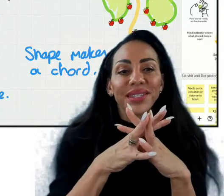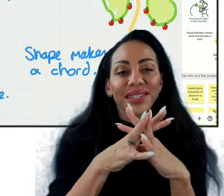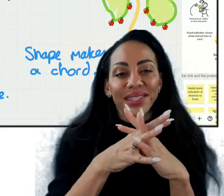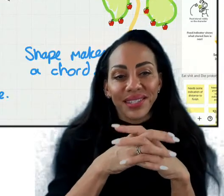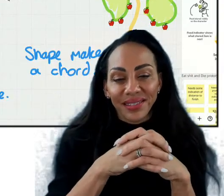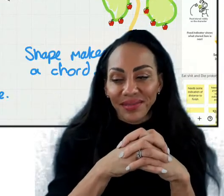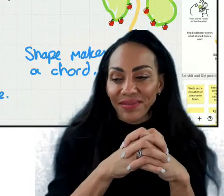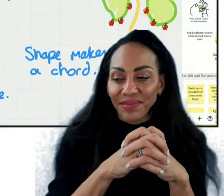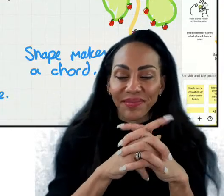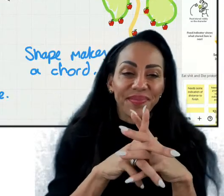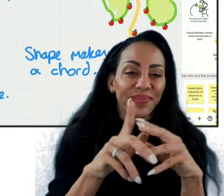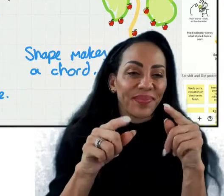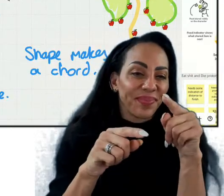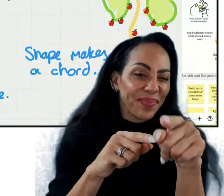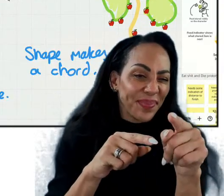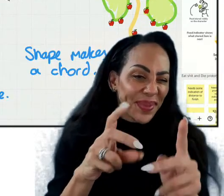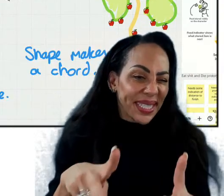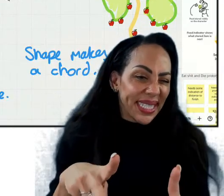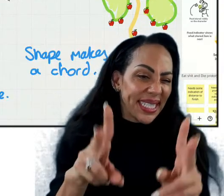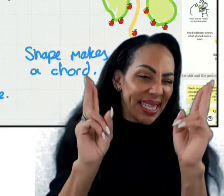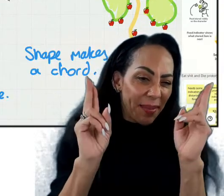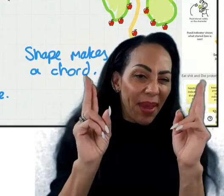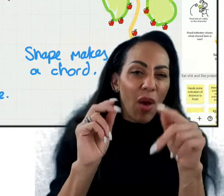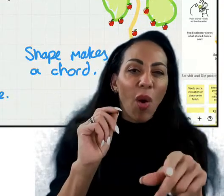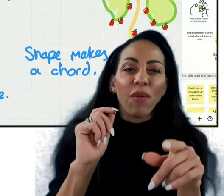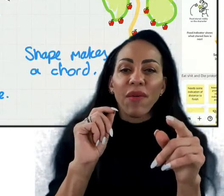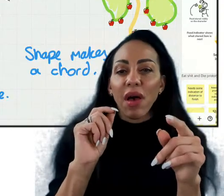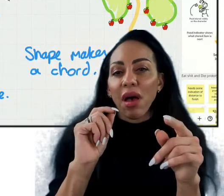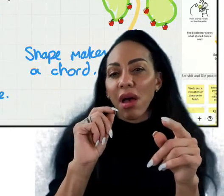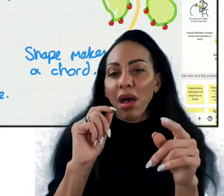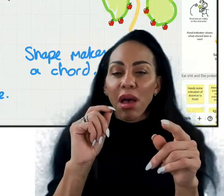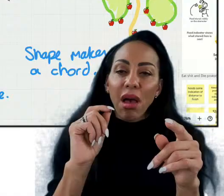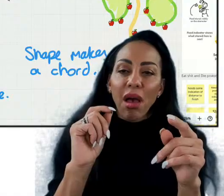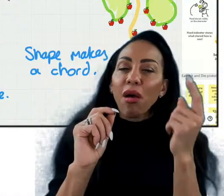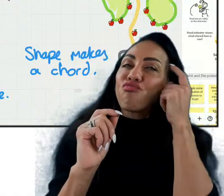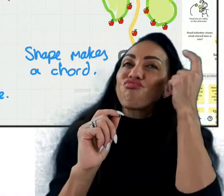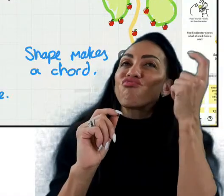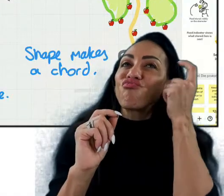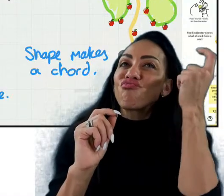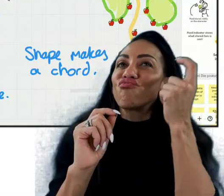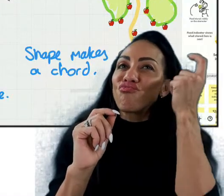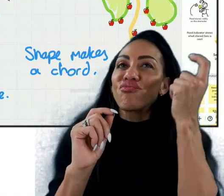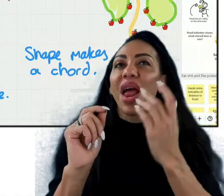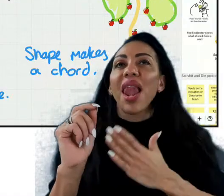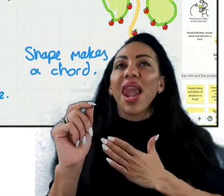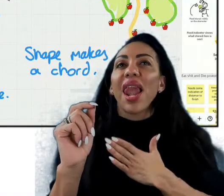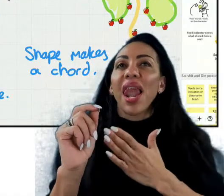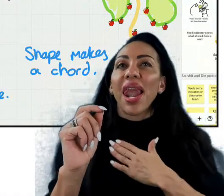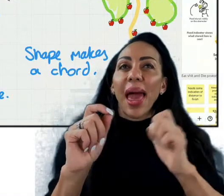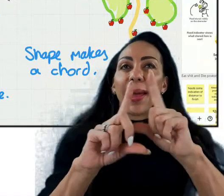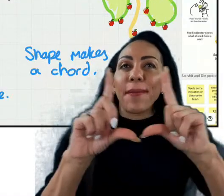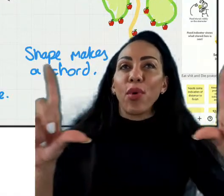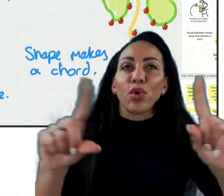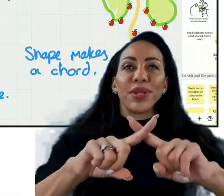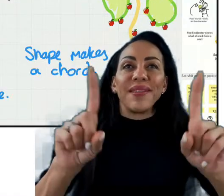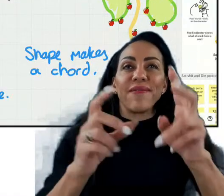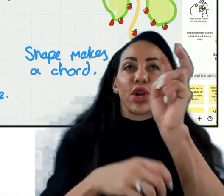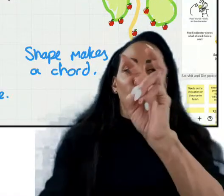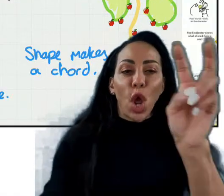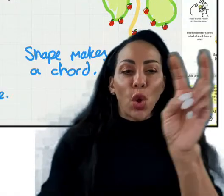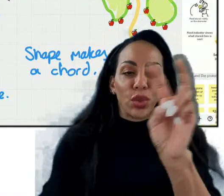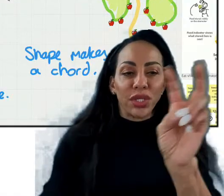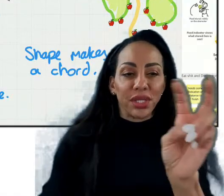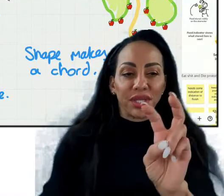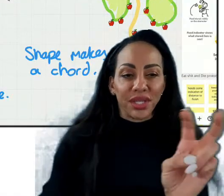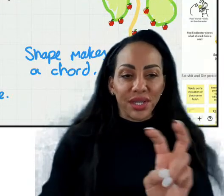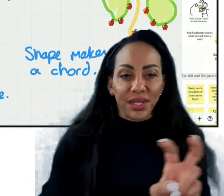So here's a small snippet of a very large whiteboard that's full of different kinds of notes. You see, we started to